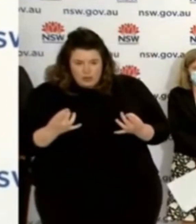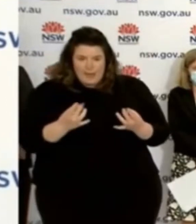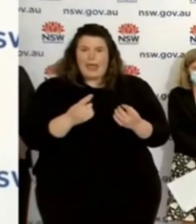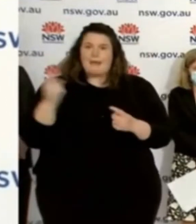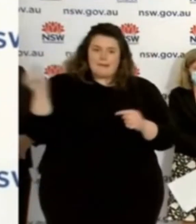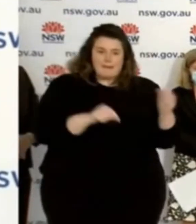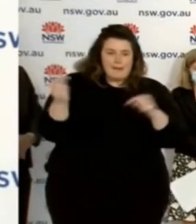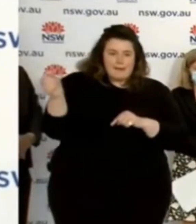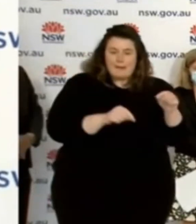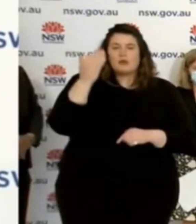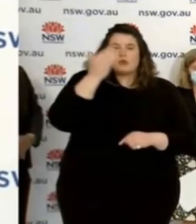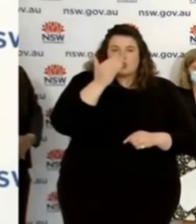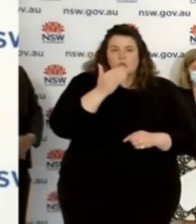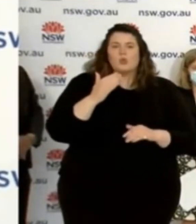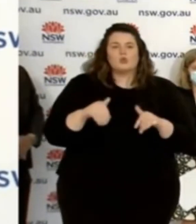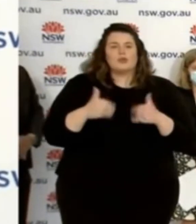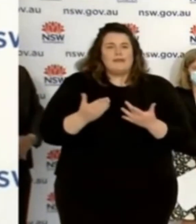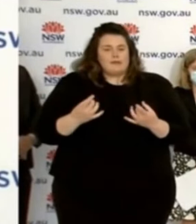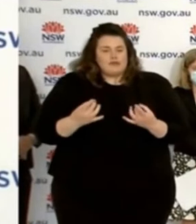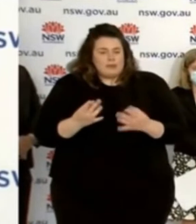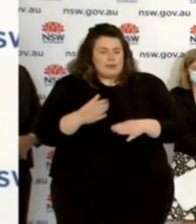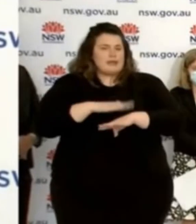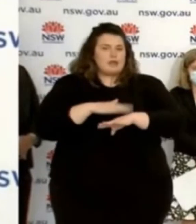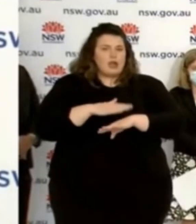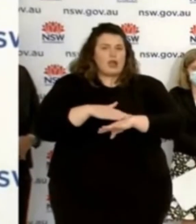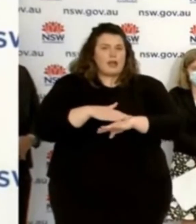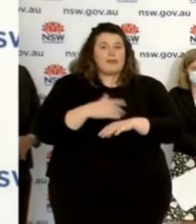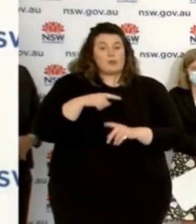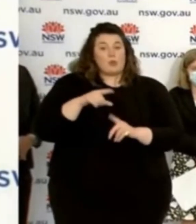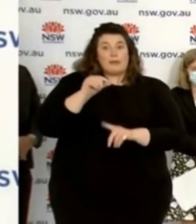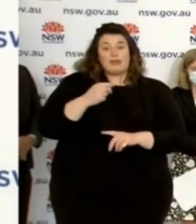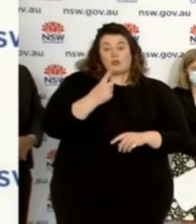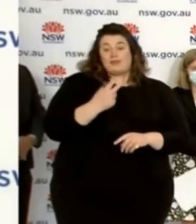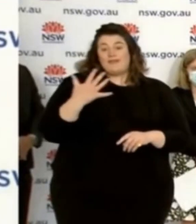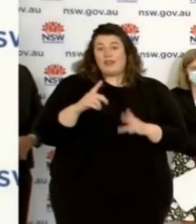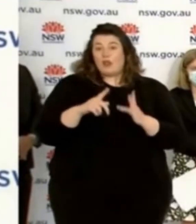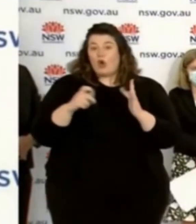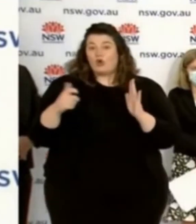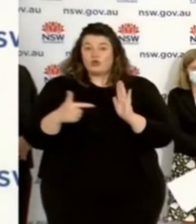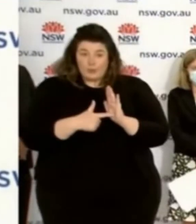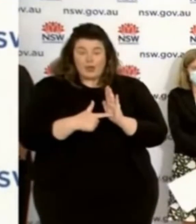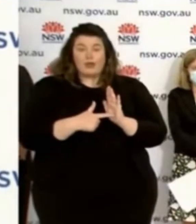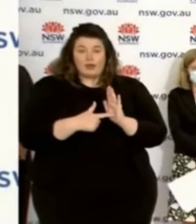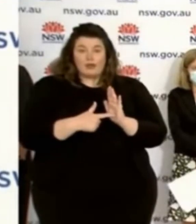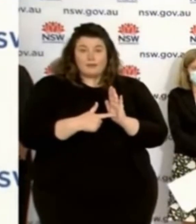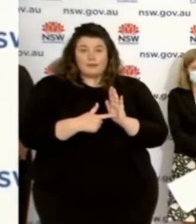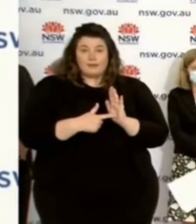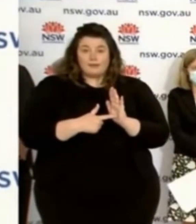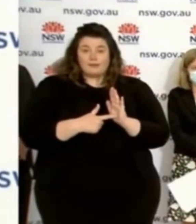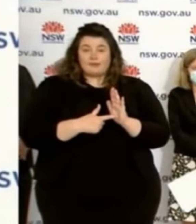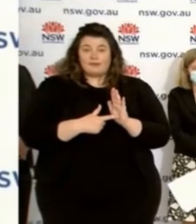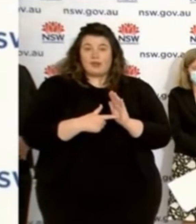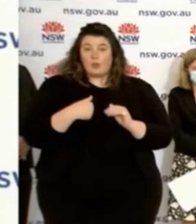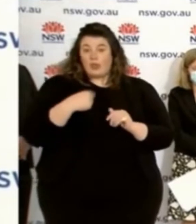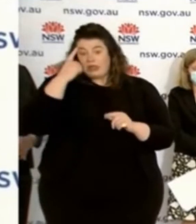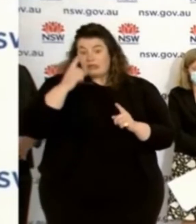open to provide absolute certainty, and that's why we nominated the 25th of October. We assumed, and I think that assumption will